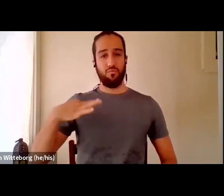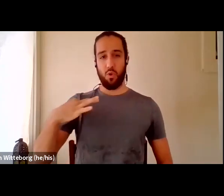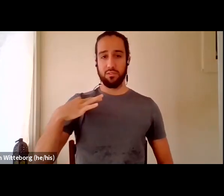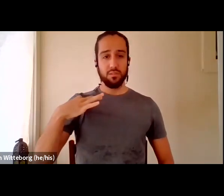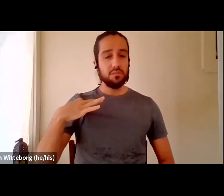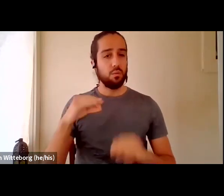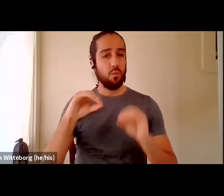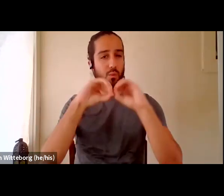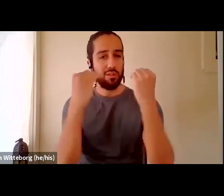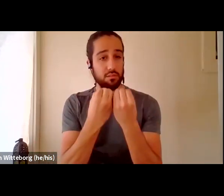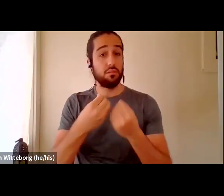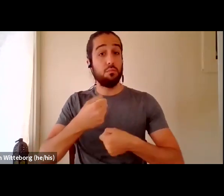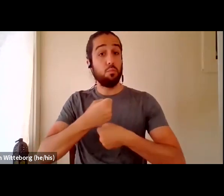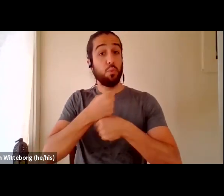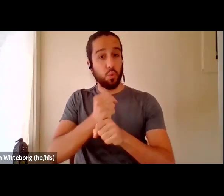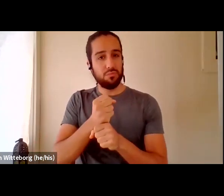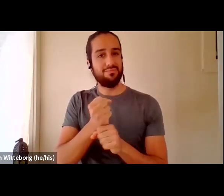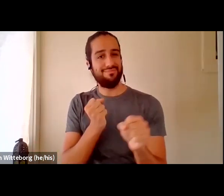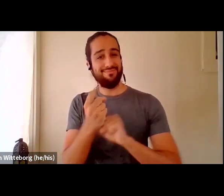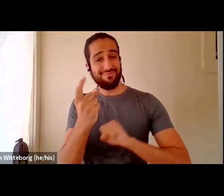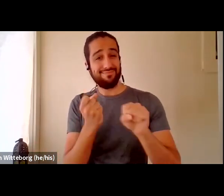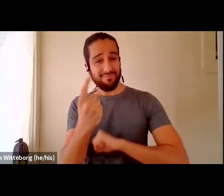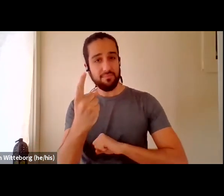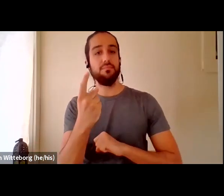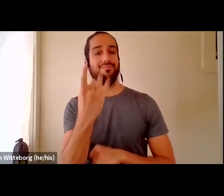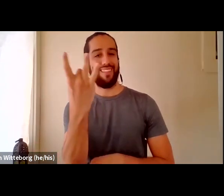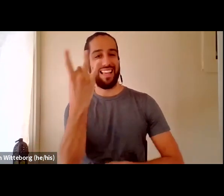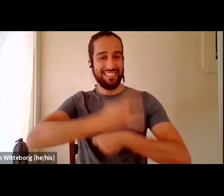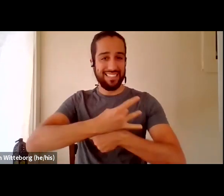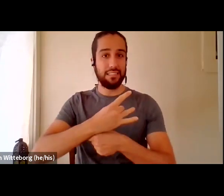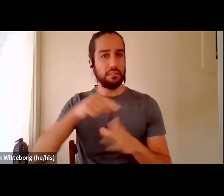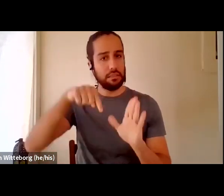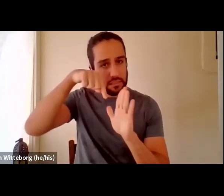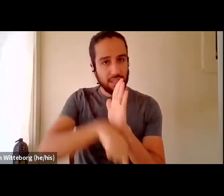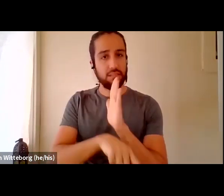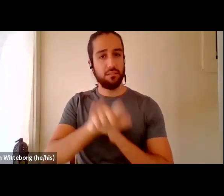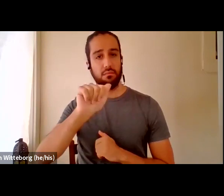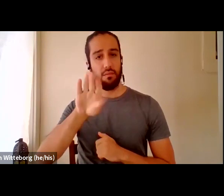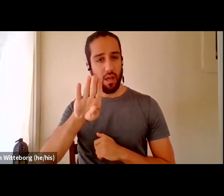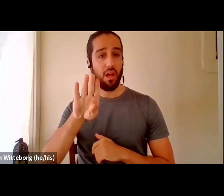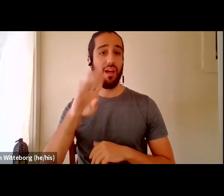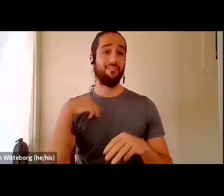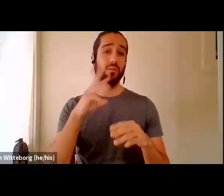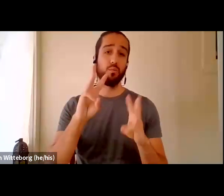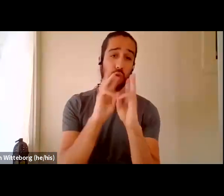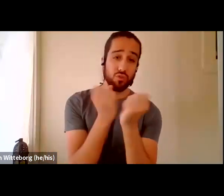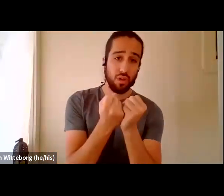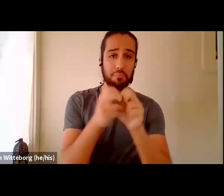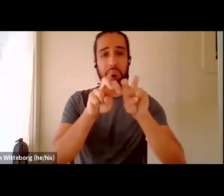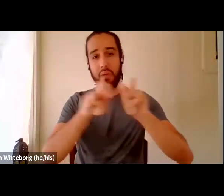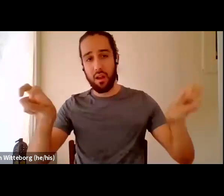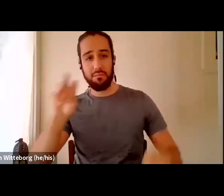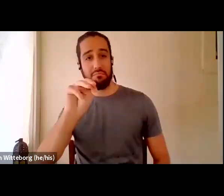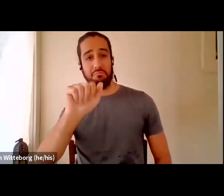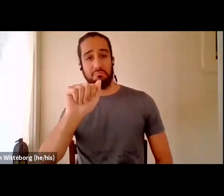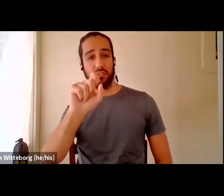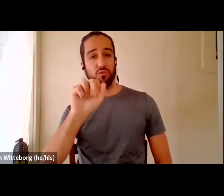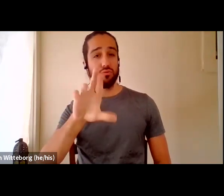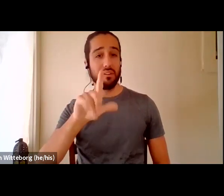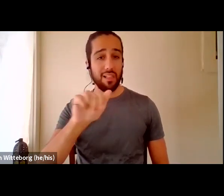that produces an annual 8-day intensive lab. It's full of workshops, panels, masterclasses, and more. It's for